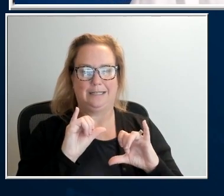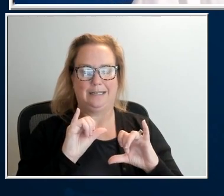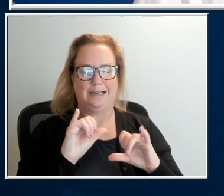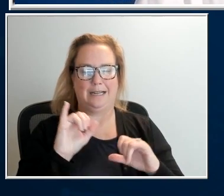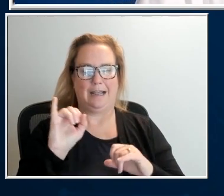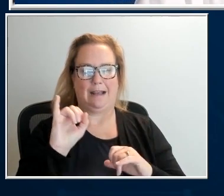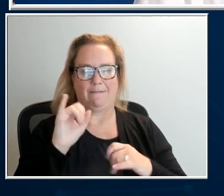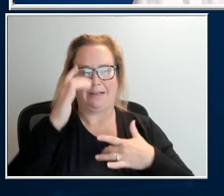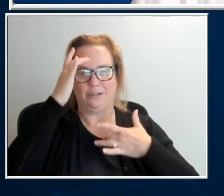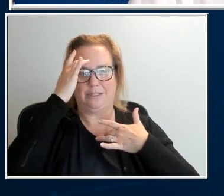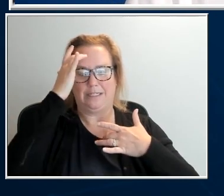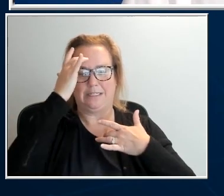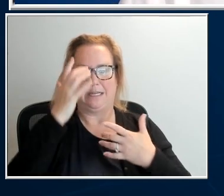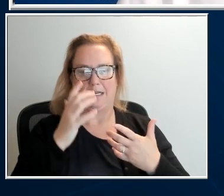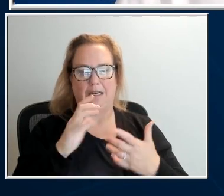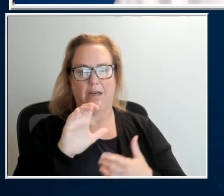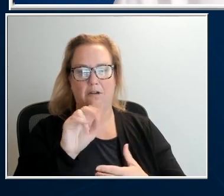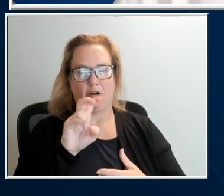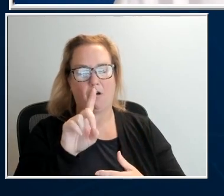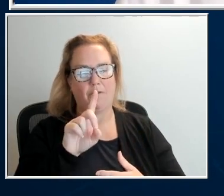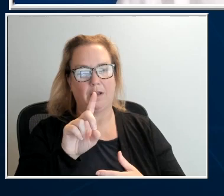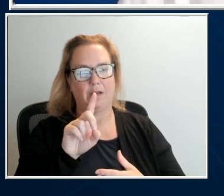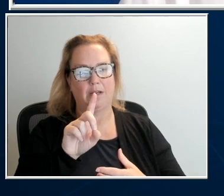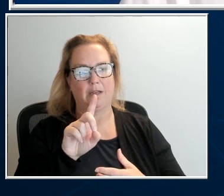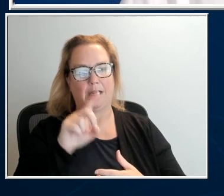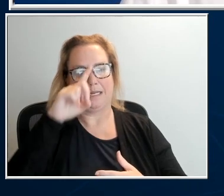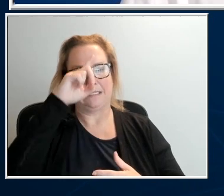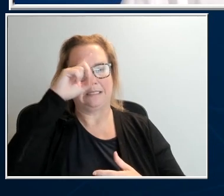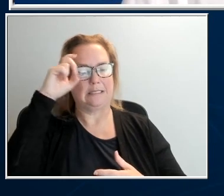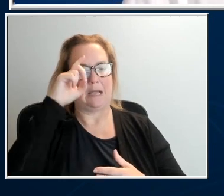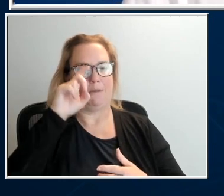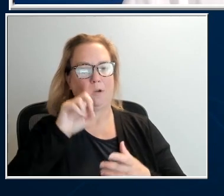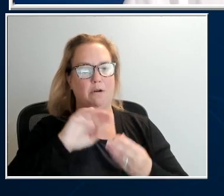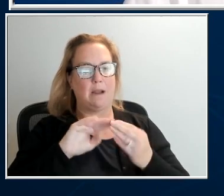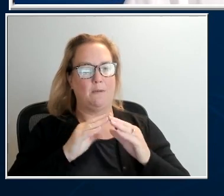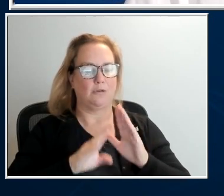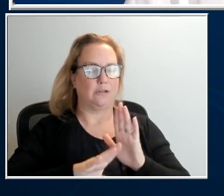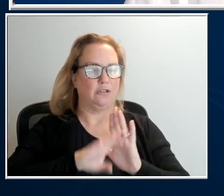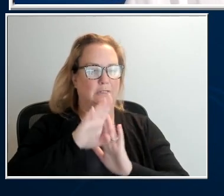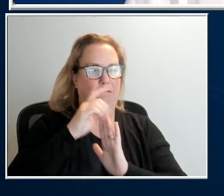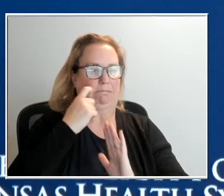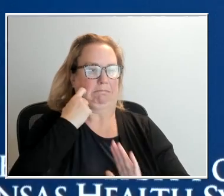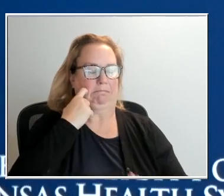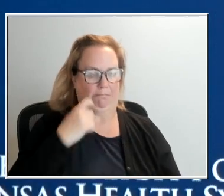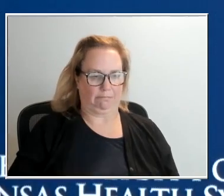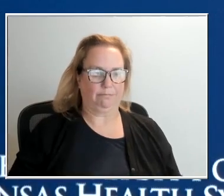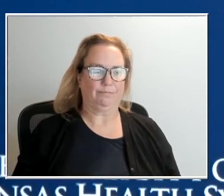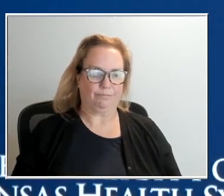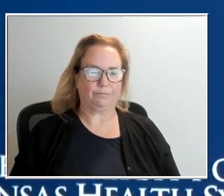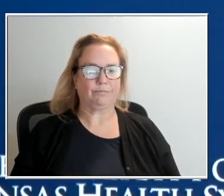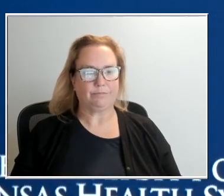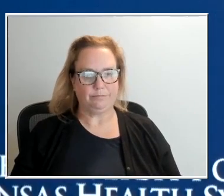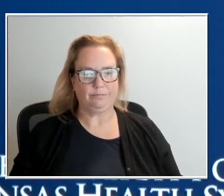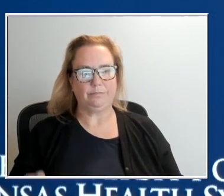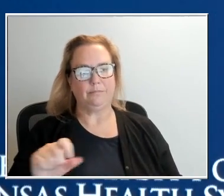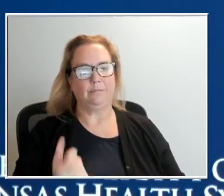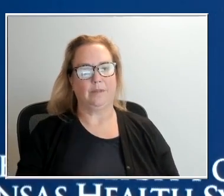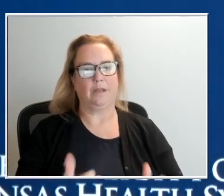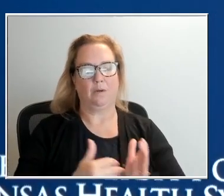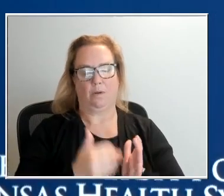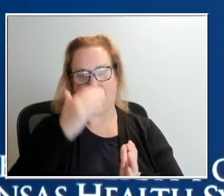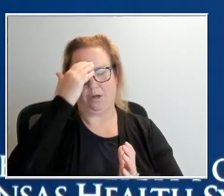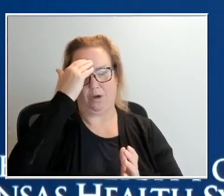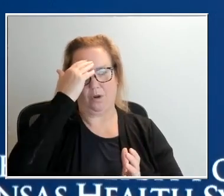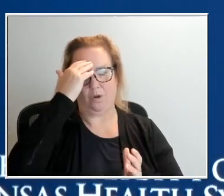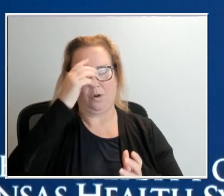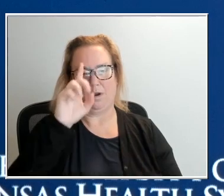disease. Yeah. How about COVID and this summer wave of cases that we just went through? Yeah, again, we know that all of these, the